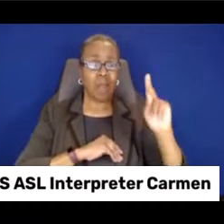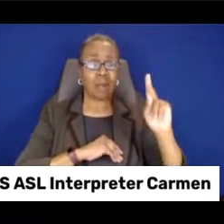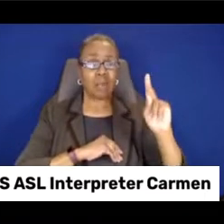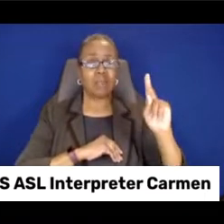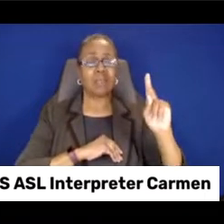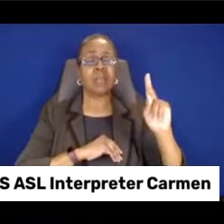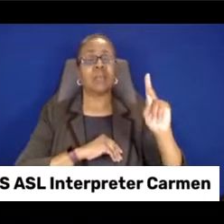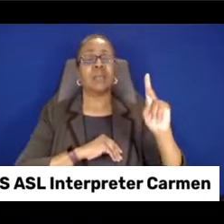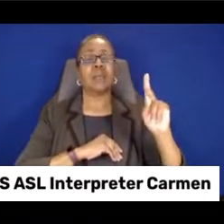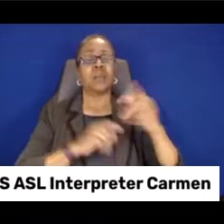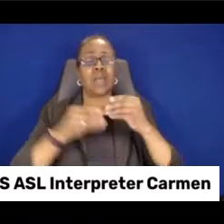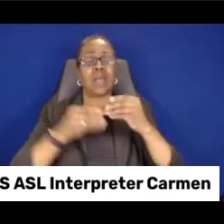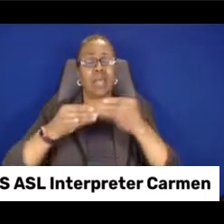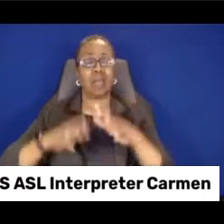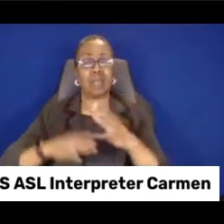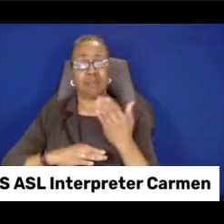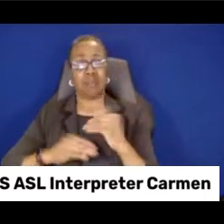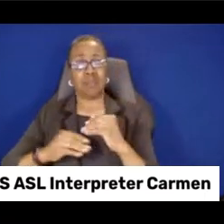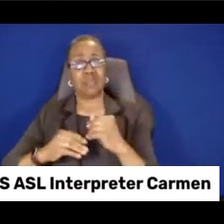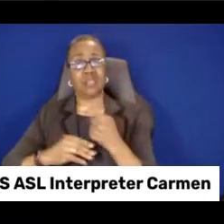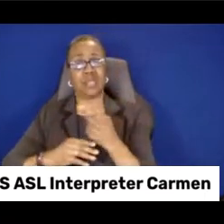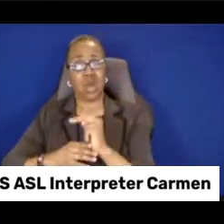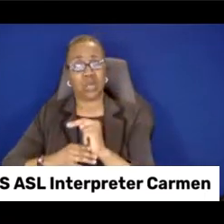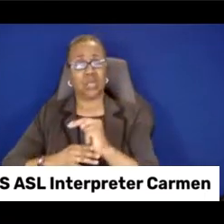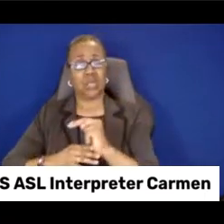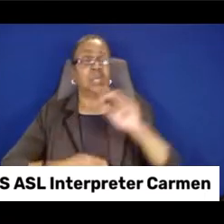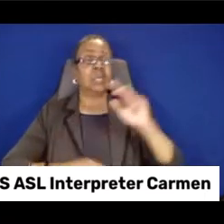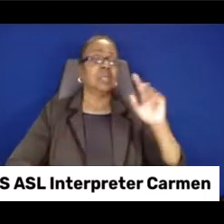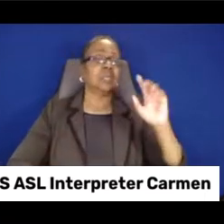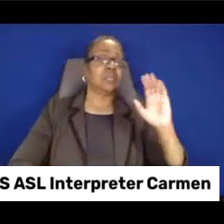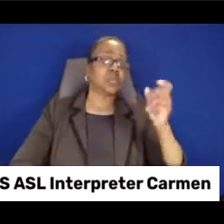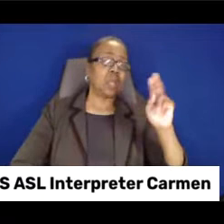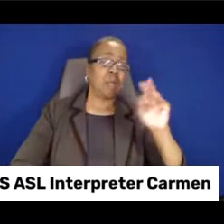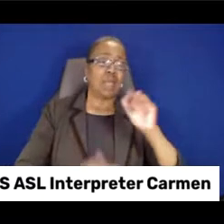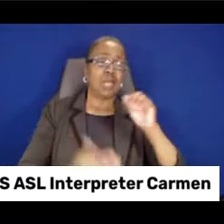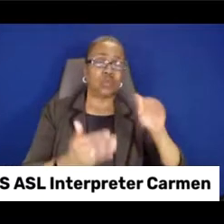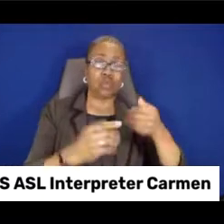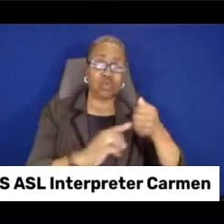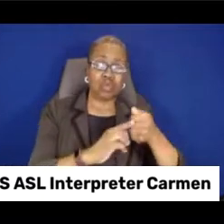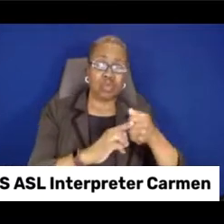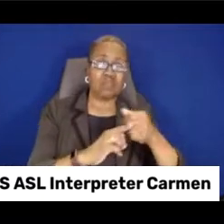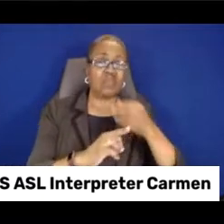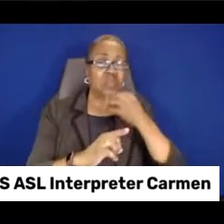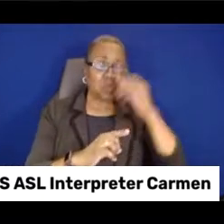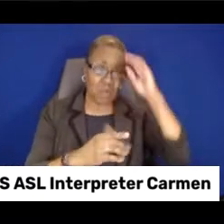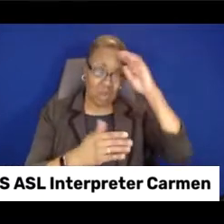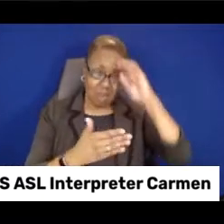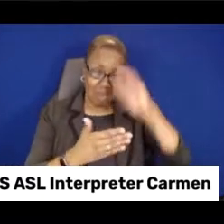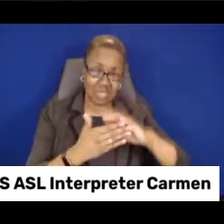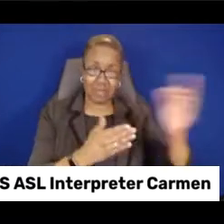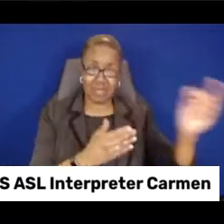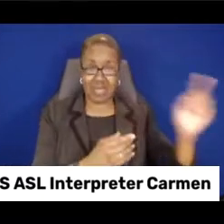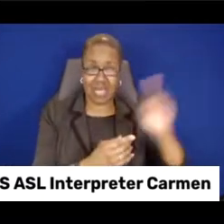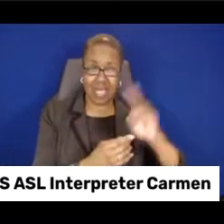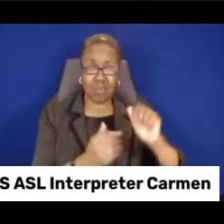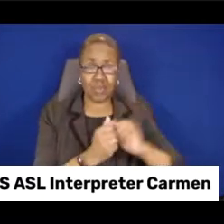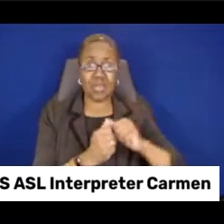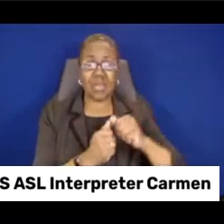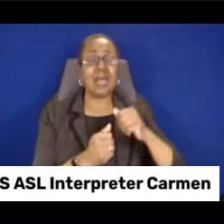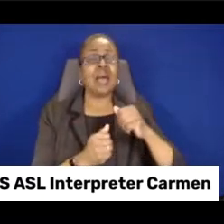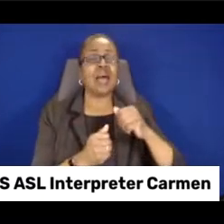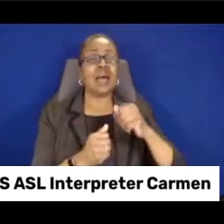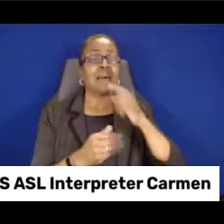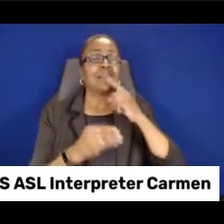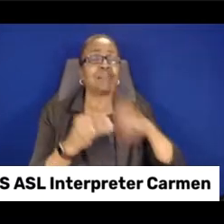I had had previously. Chinar introduced herself, and soon her husband, Khalid, came over carrying a tomato